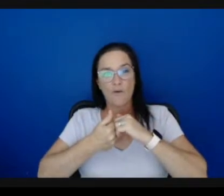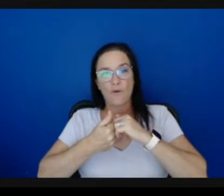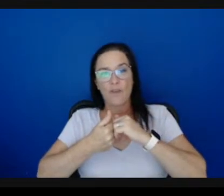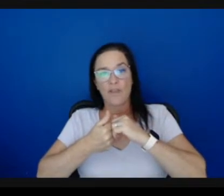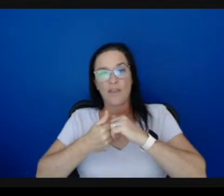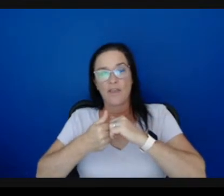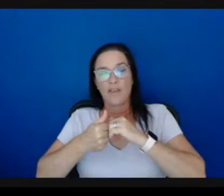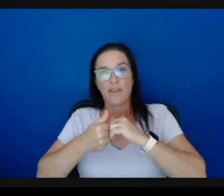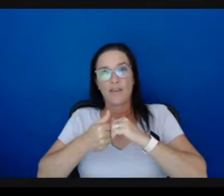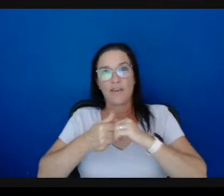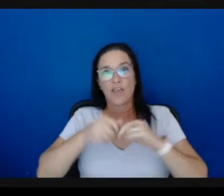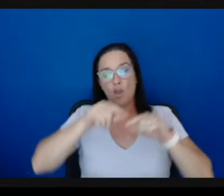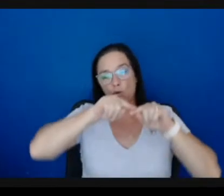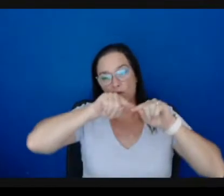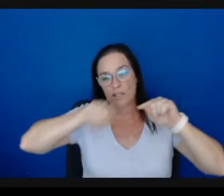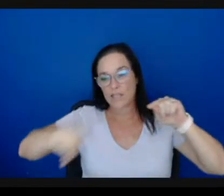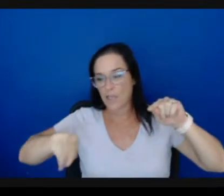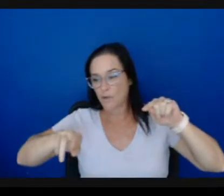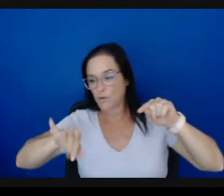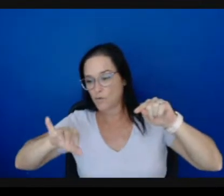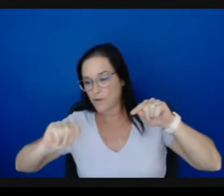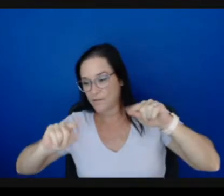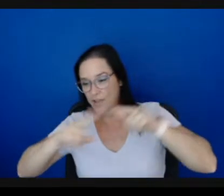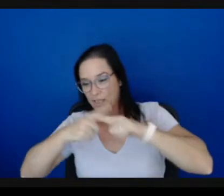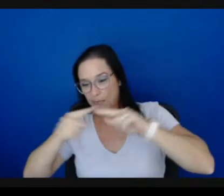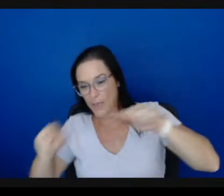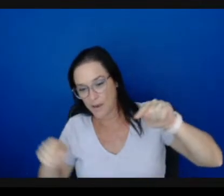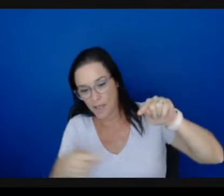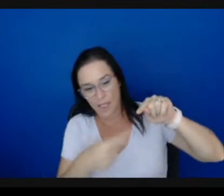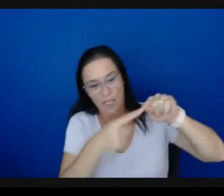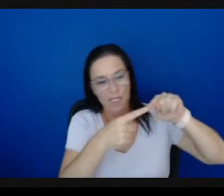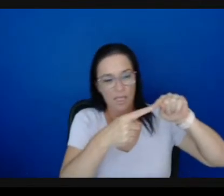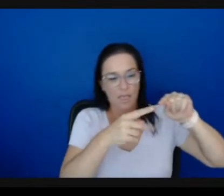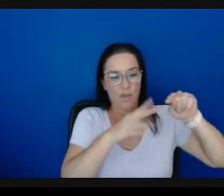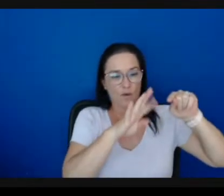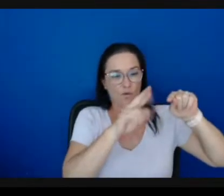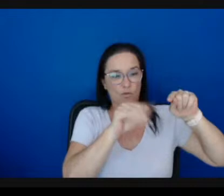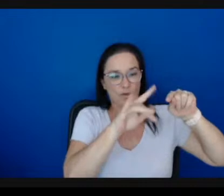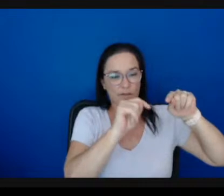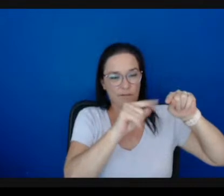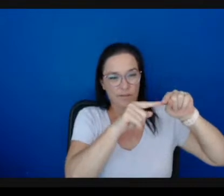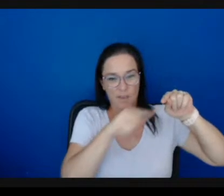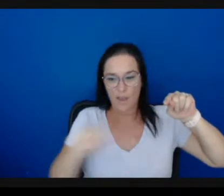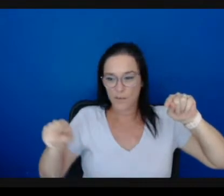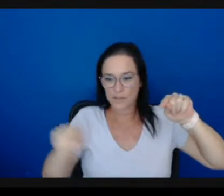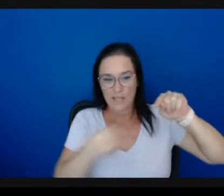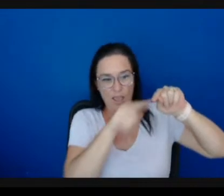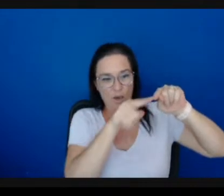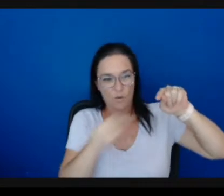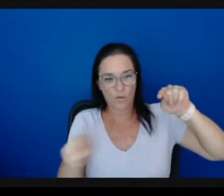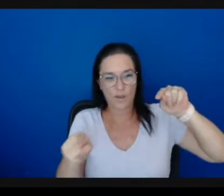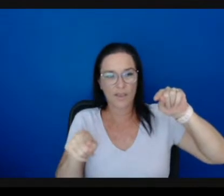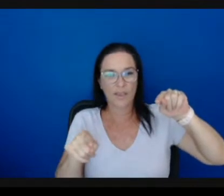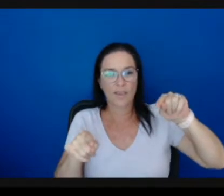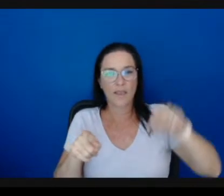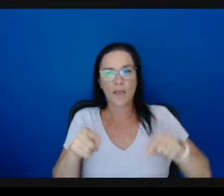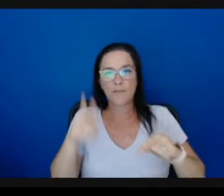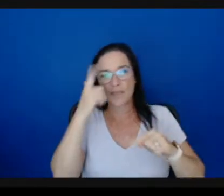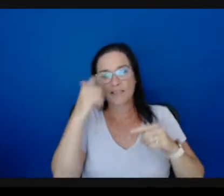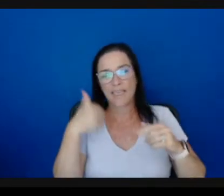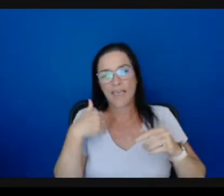irregular. Right, that's not something we saw in 2018, but that did happen here because of the delayed pulses coming